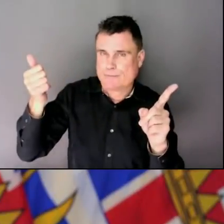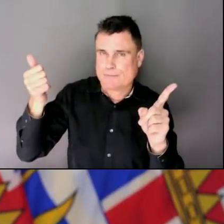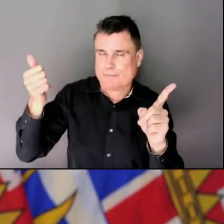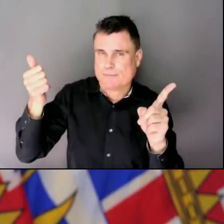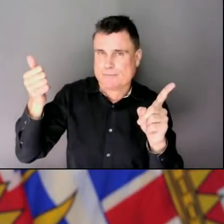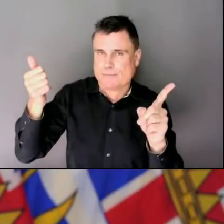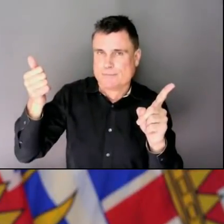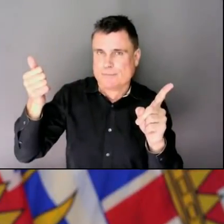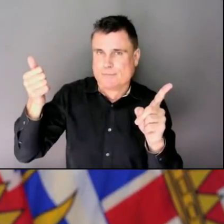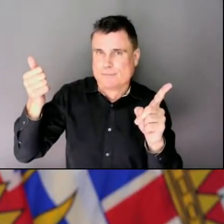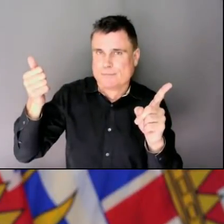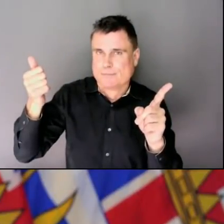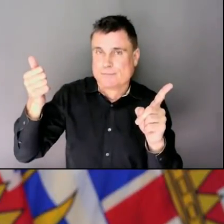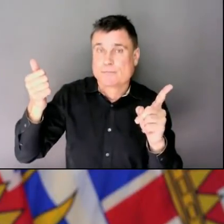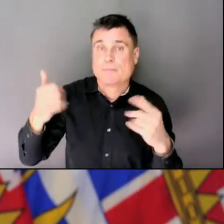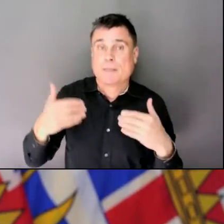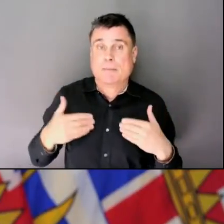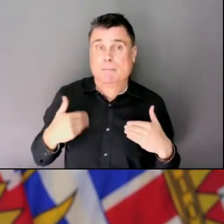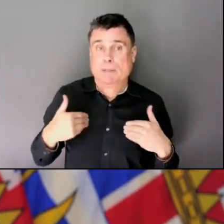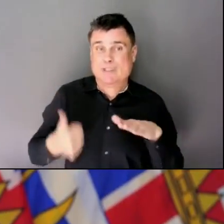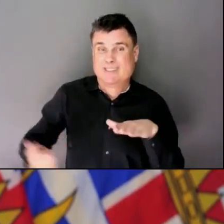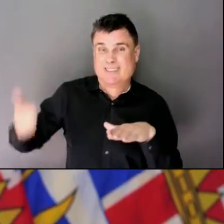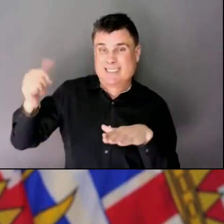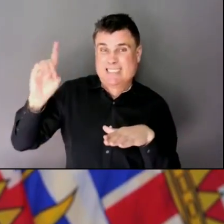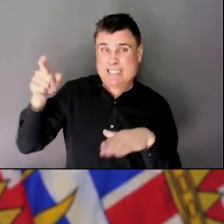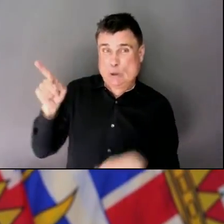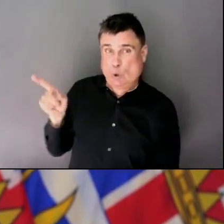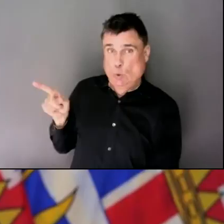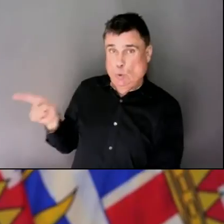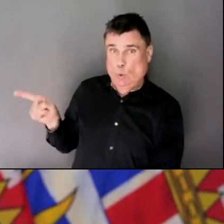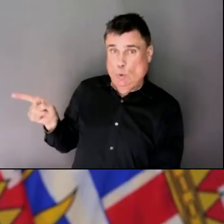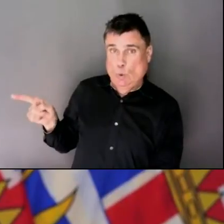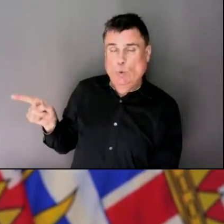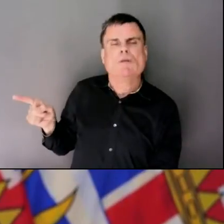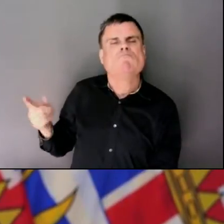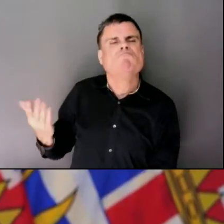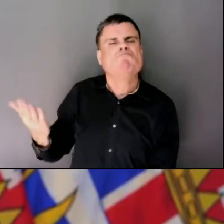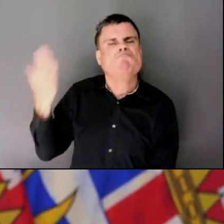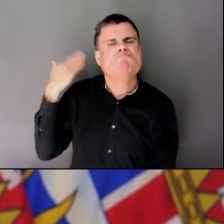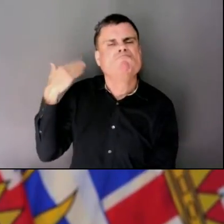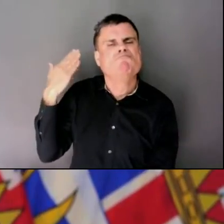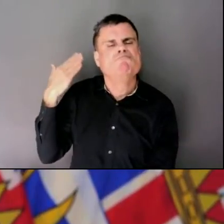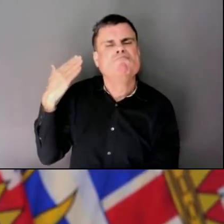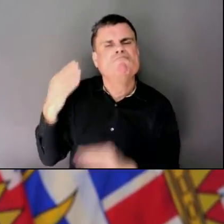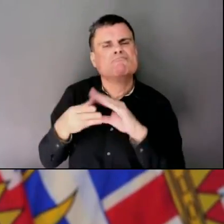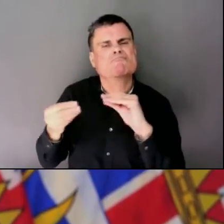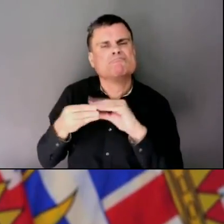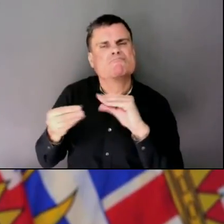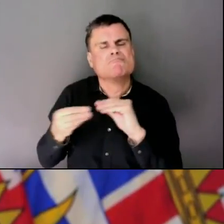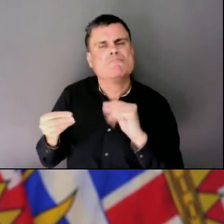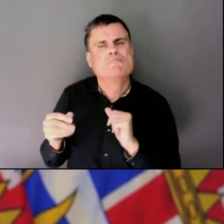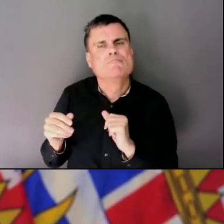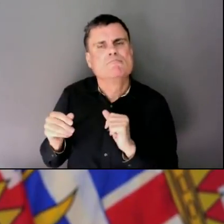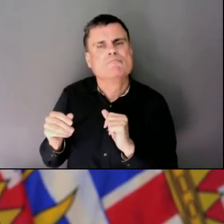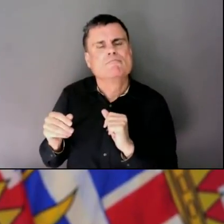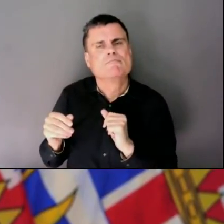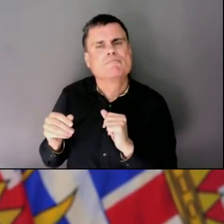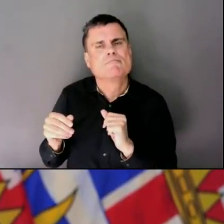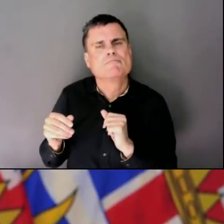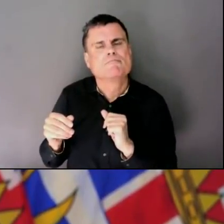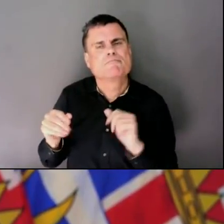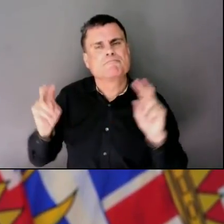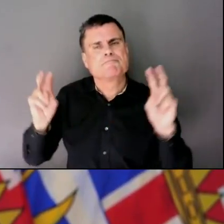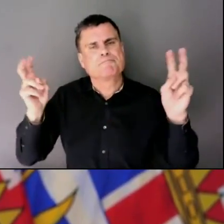Minister Dix, you addressed this in a previous briefing about the issue of essential visitors